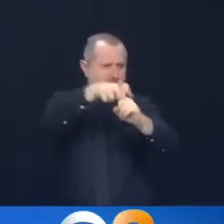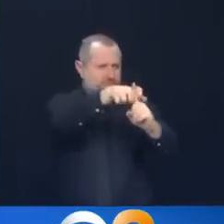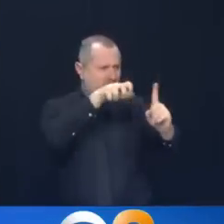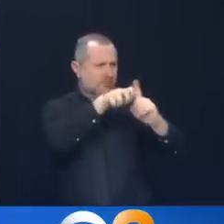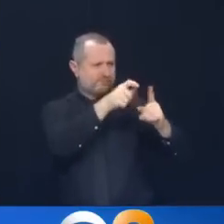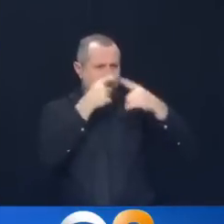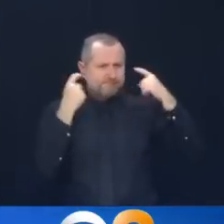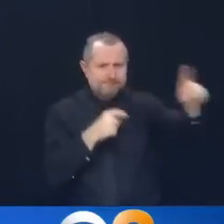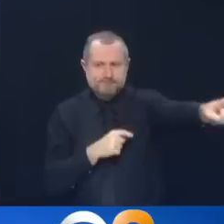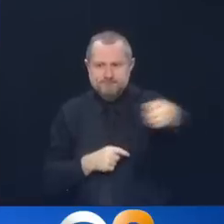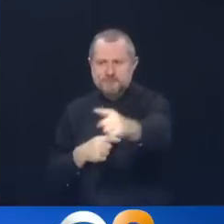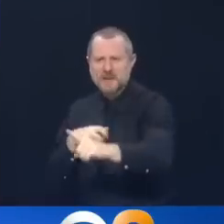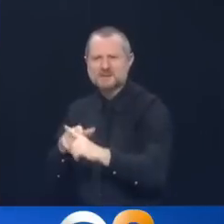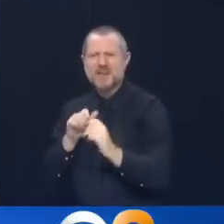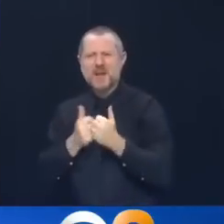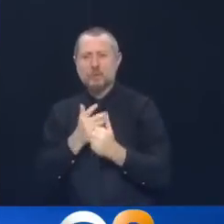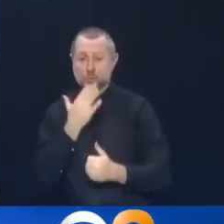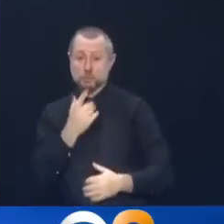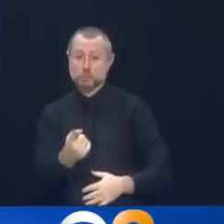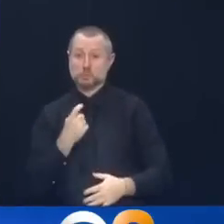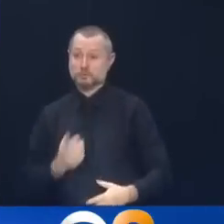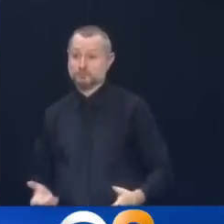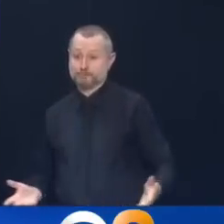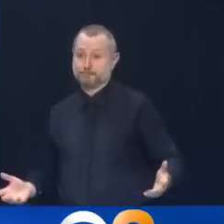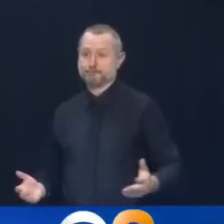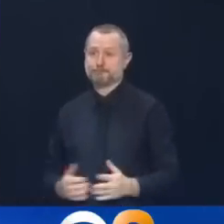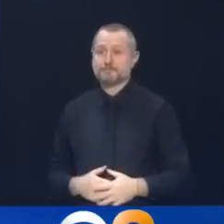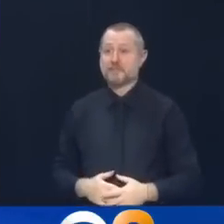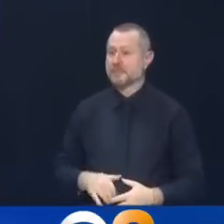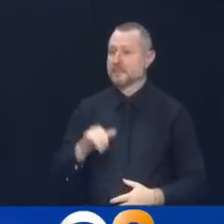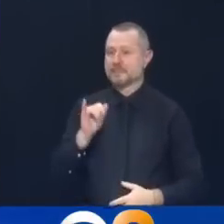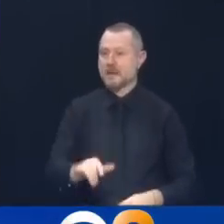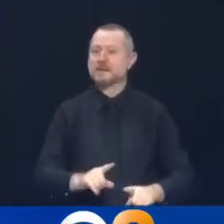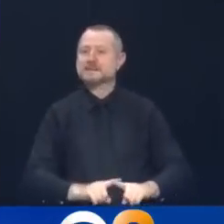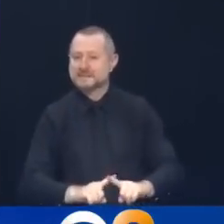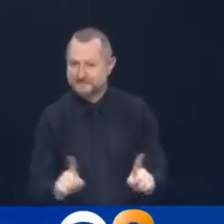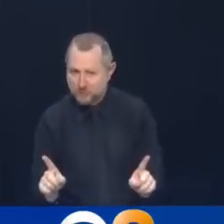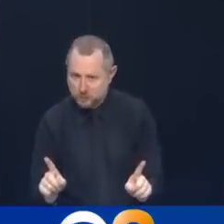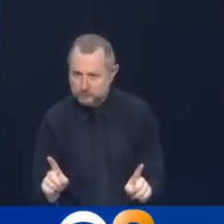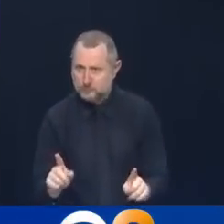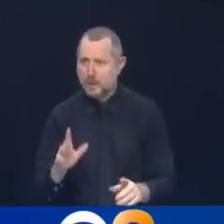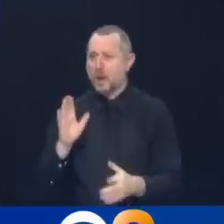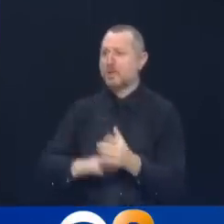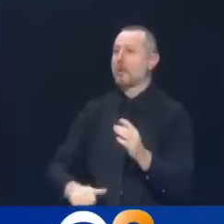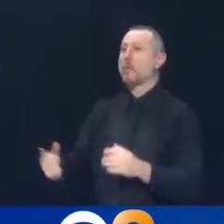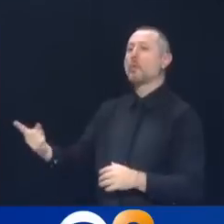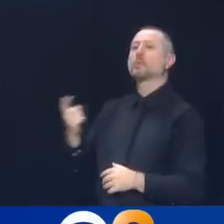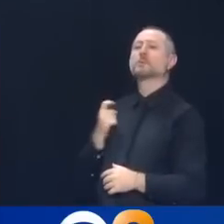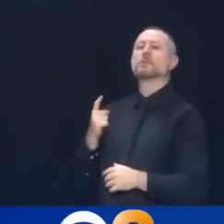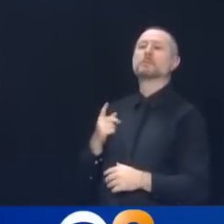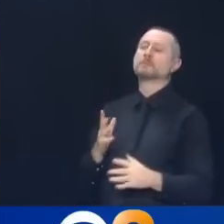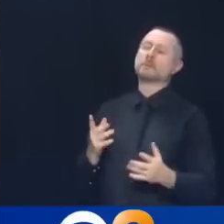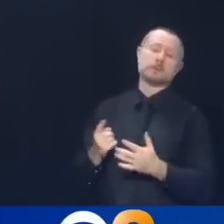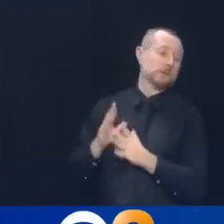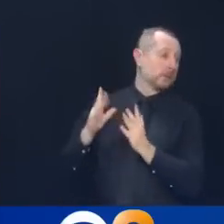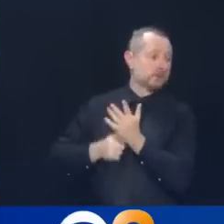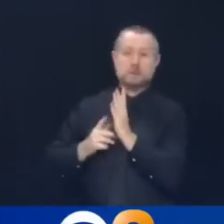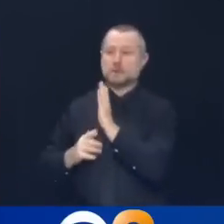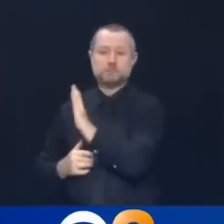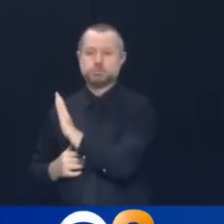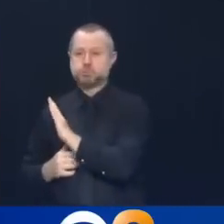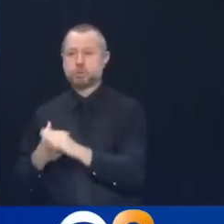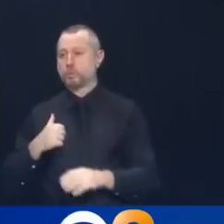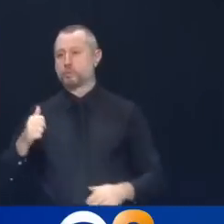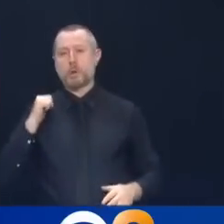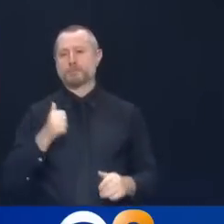question. That is different than saying, I'm not enforcing a law because I don't agree